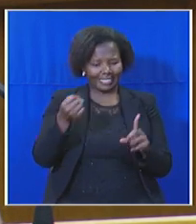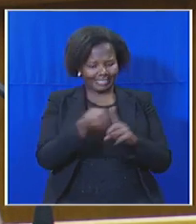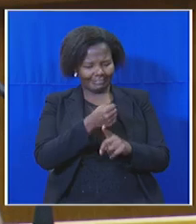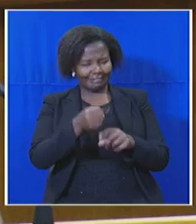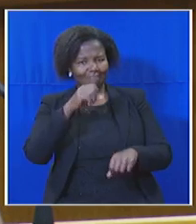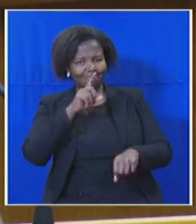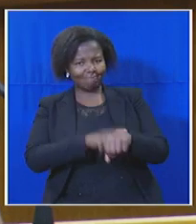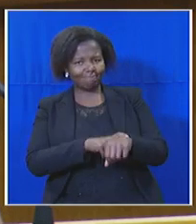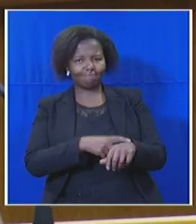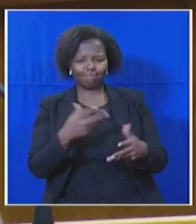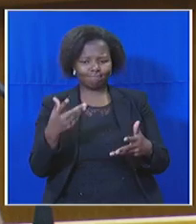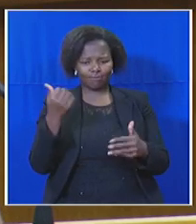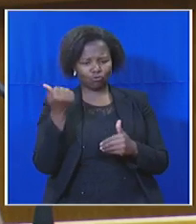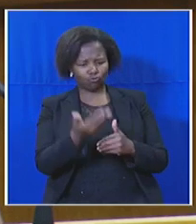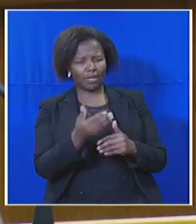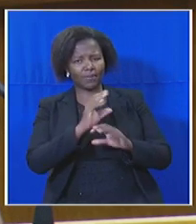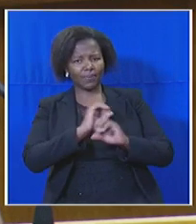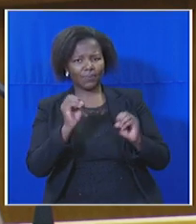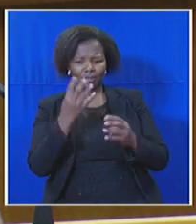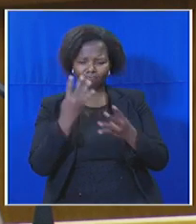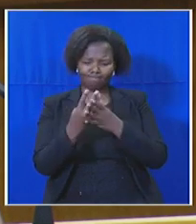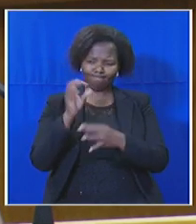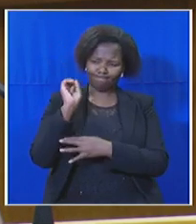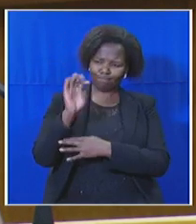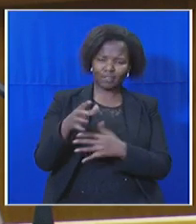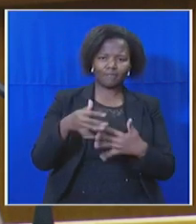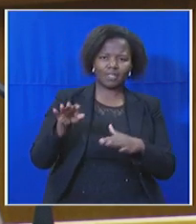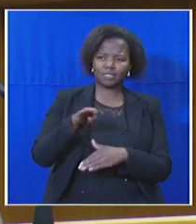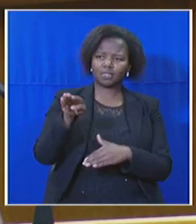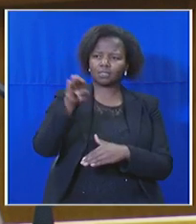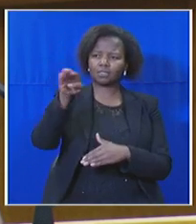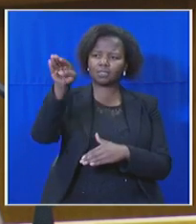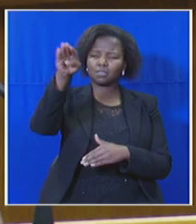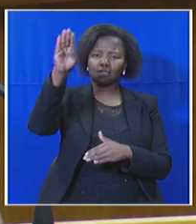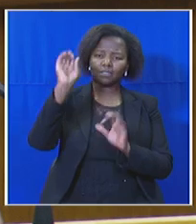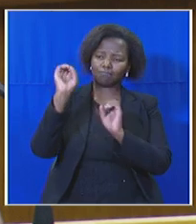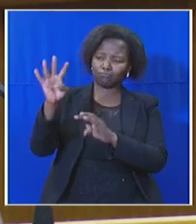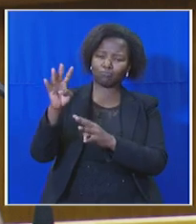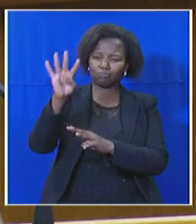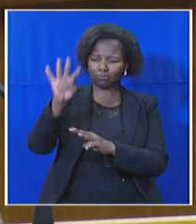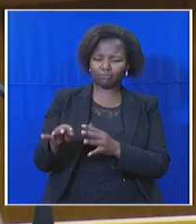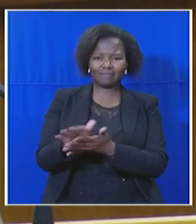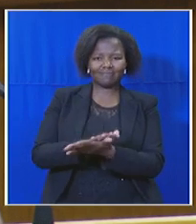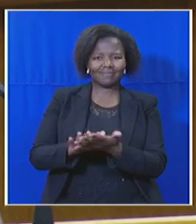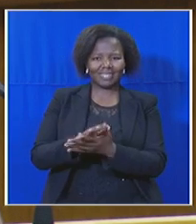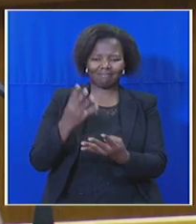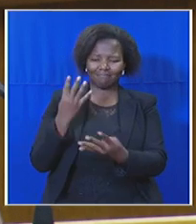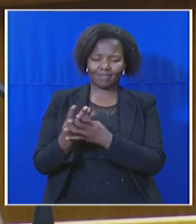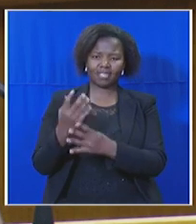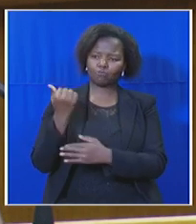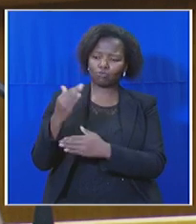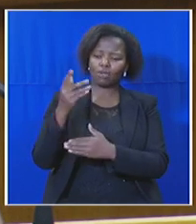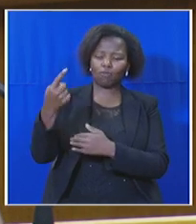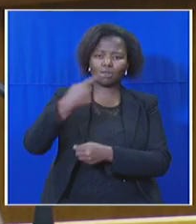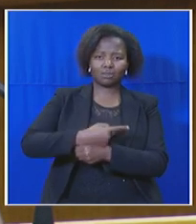on non-existent charges, thrown in a van, taken on a terrifying joyride, thrown in a filthy cell and released without charge the next day.